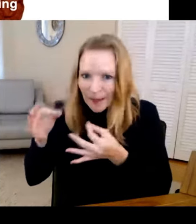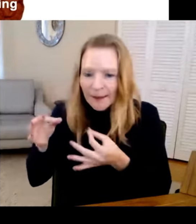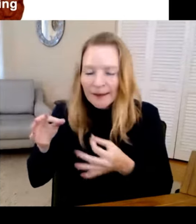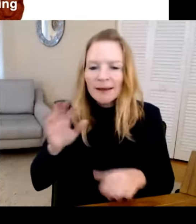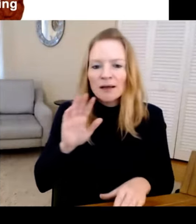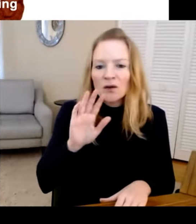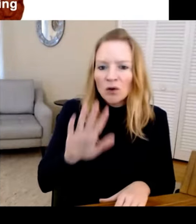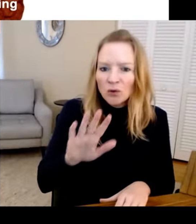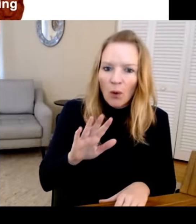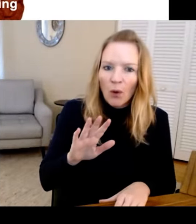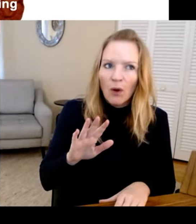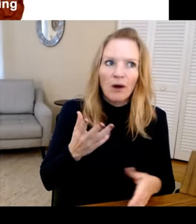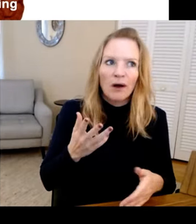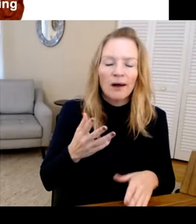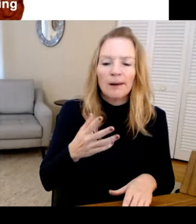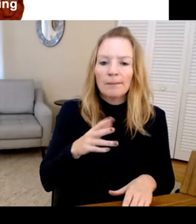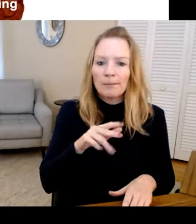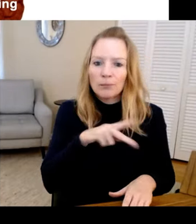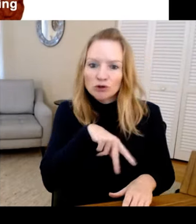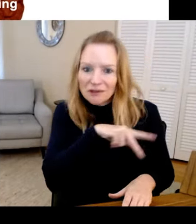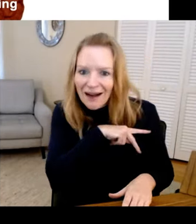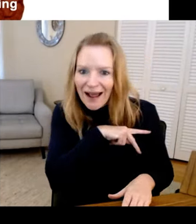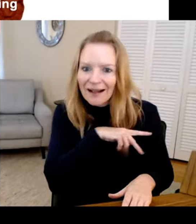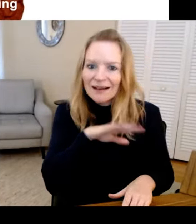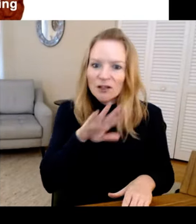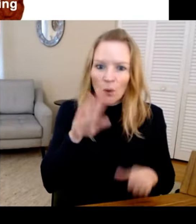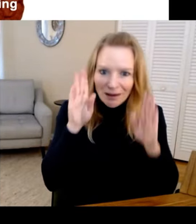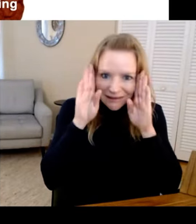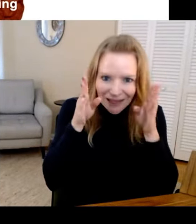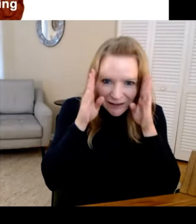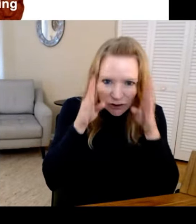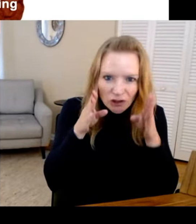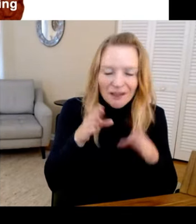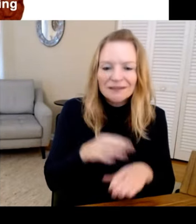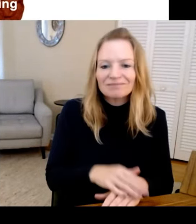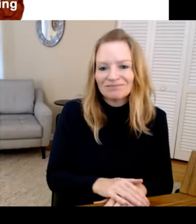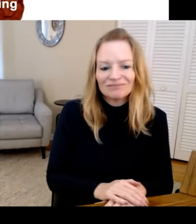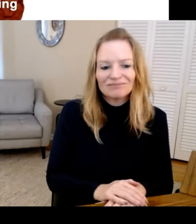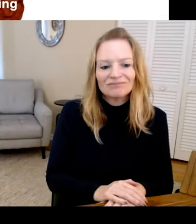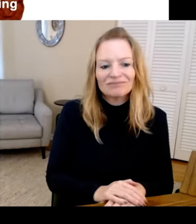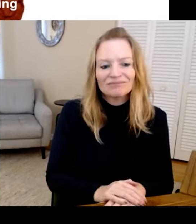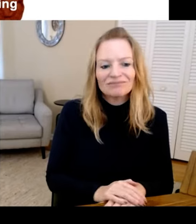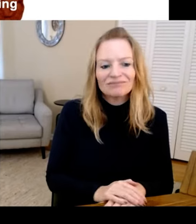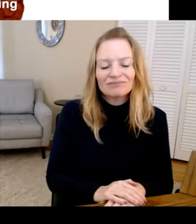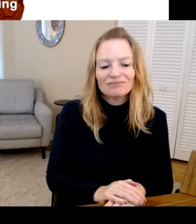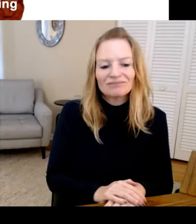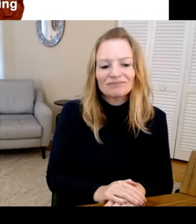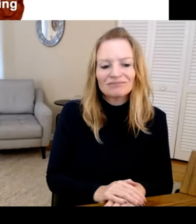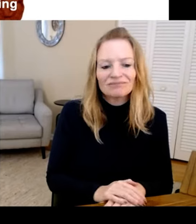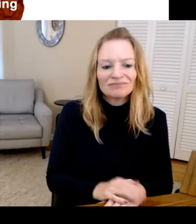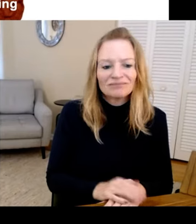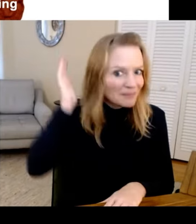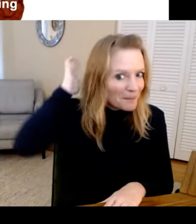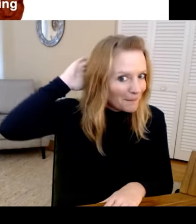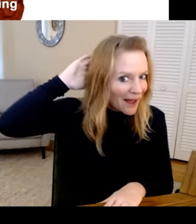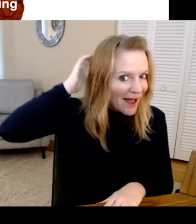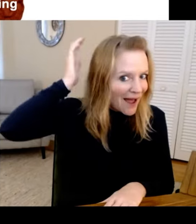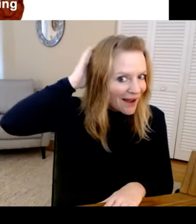for decision making, your personality, your attention span.